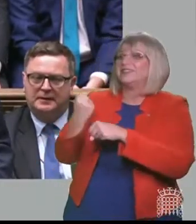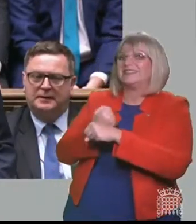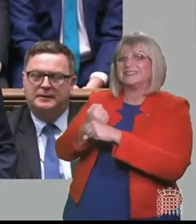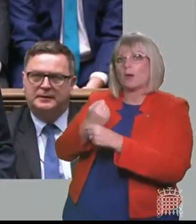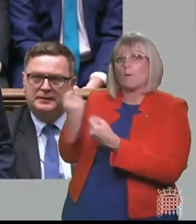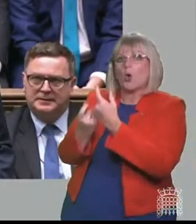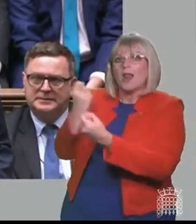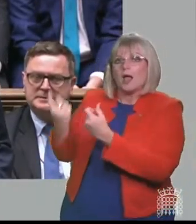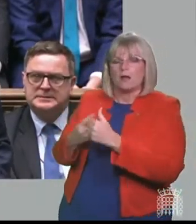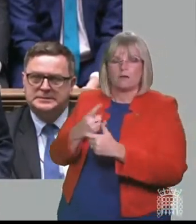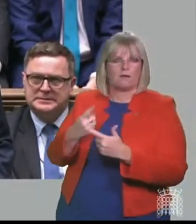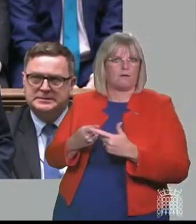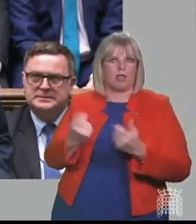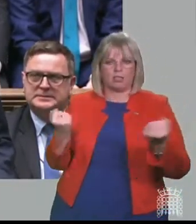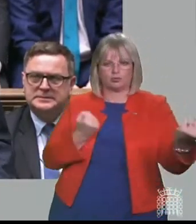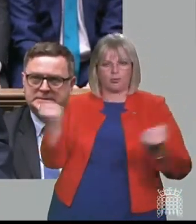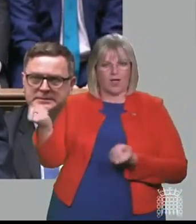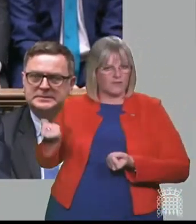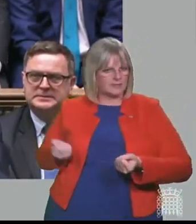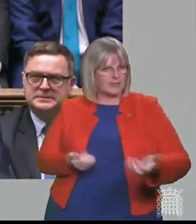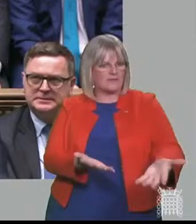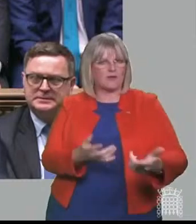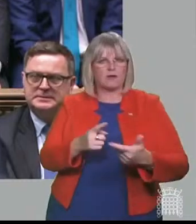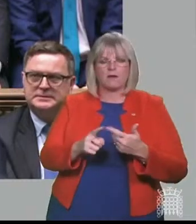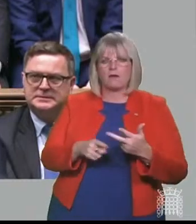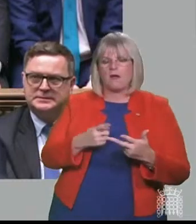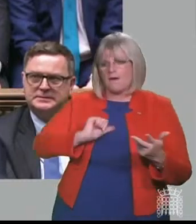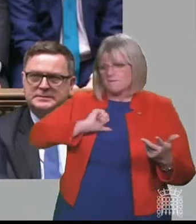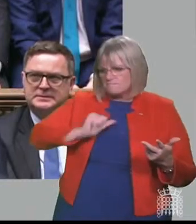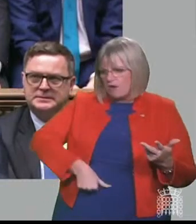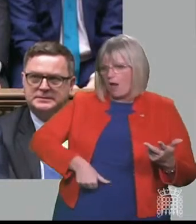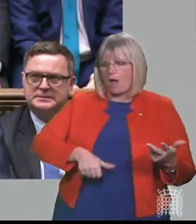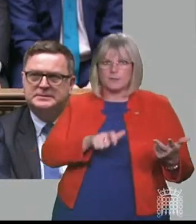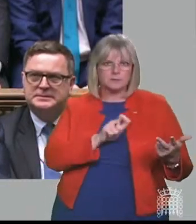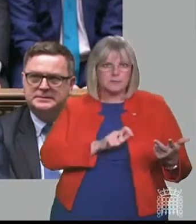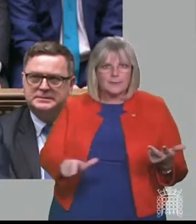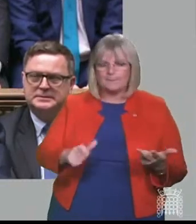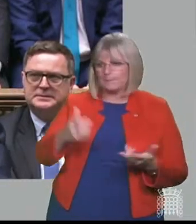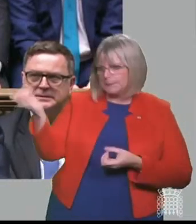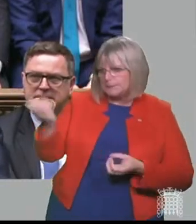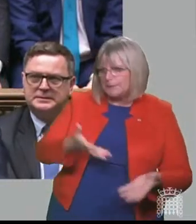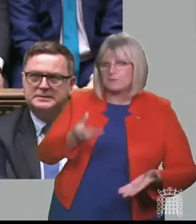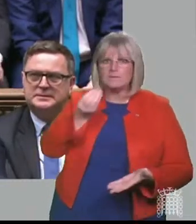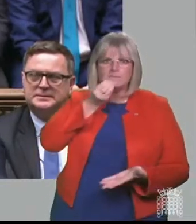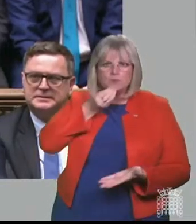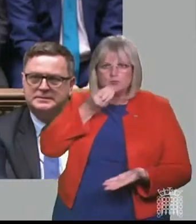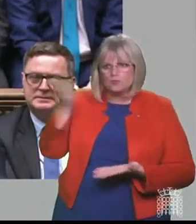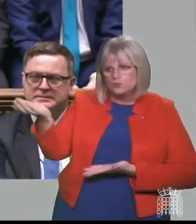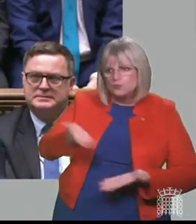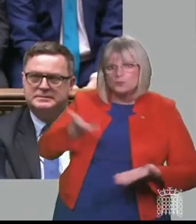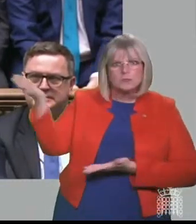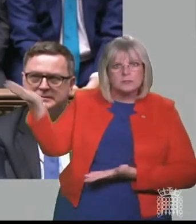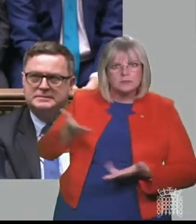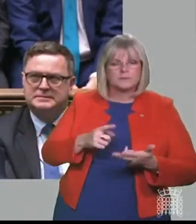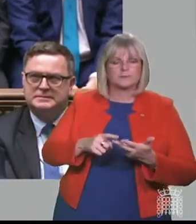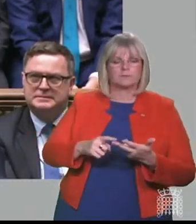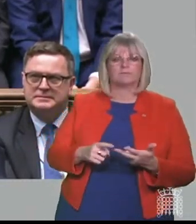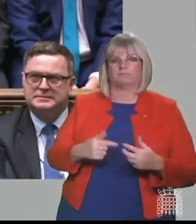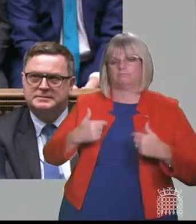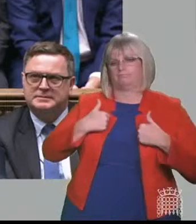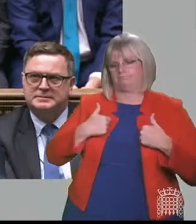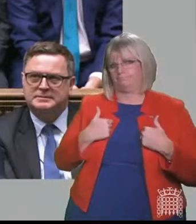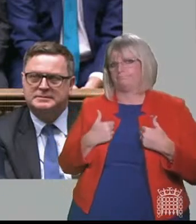delivery drivers who bought us our shopping, the farmers who kept food on our plates. As part of our plans to grow the